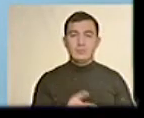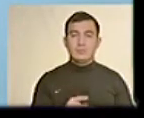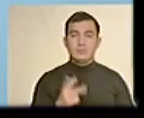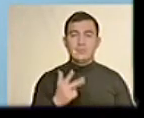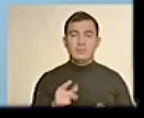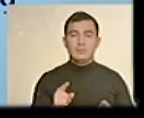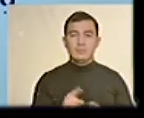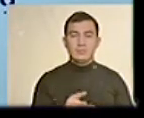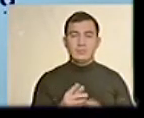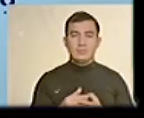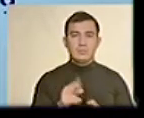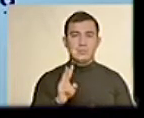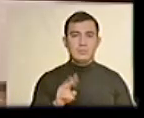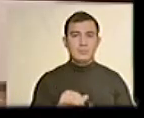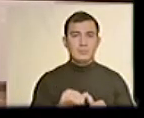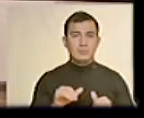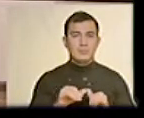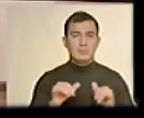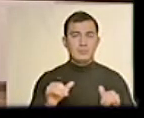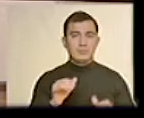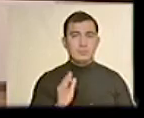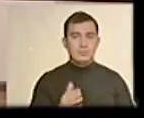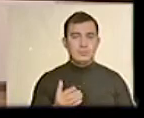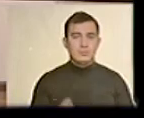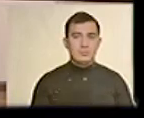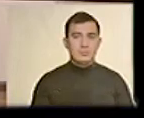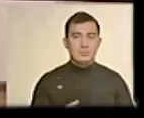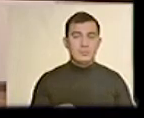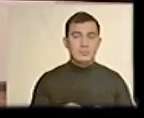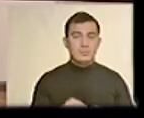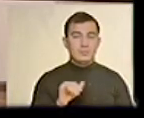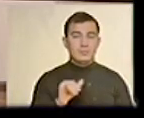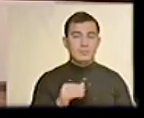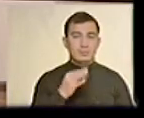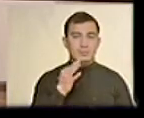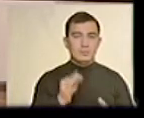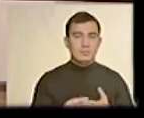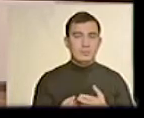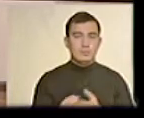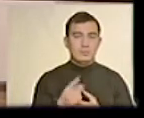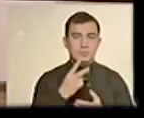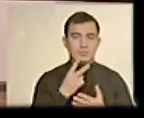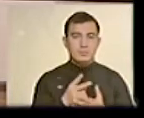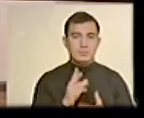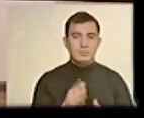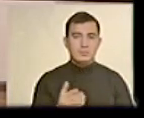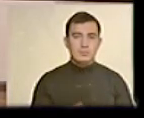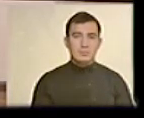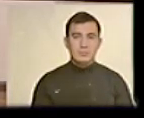ham kvadratga oshiramiz va natijada quyidagi ifodani hosil qilamiz.